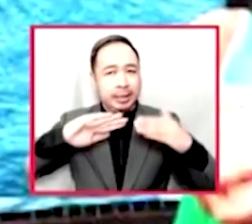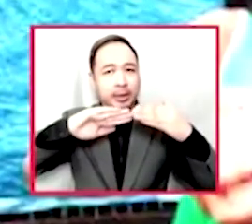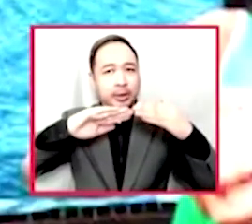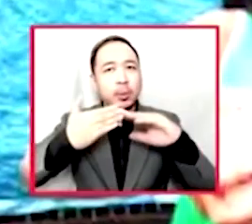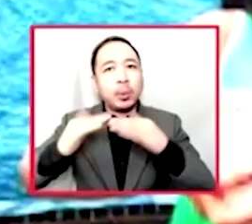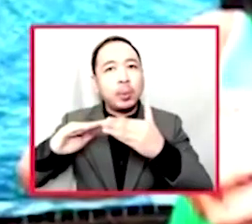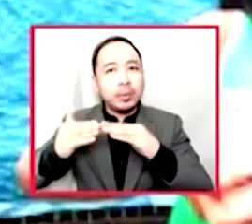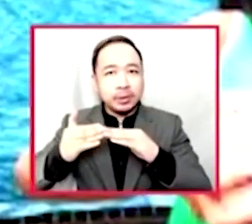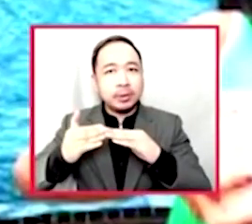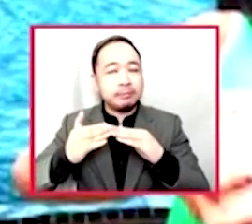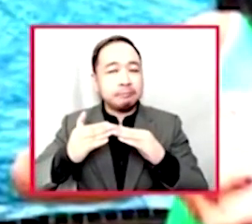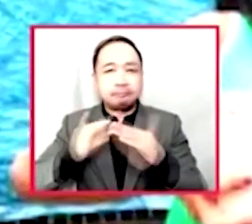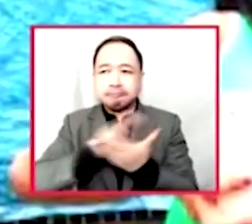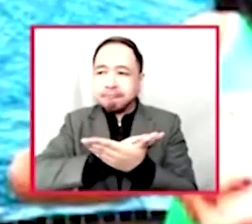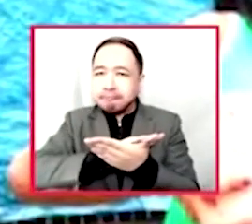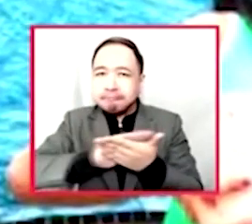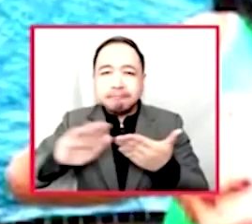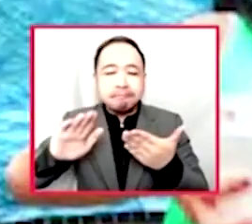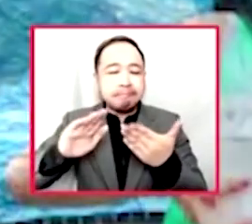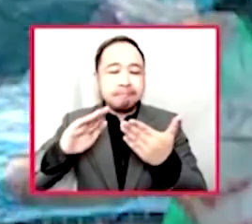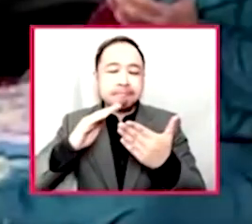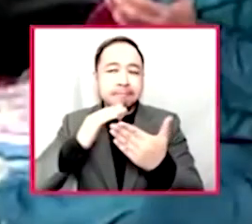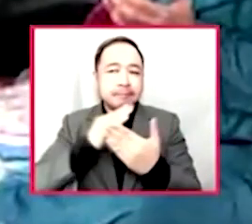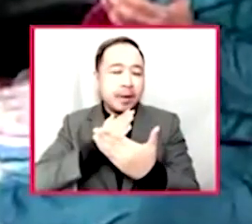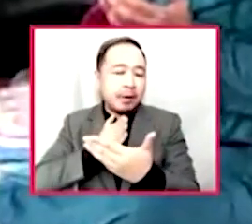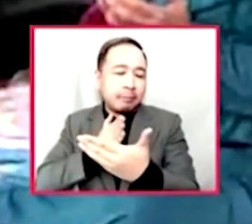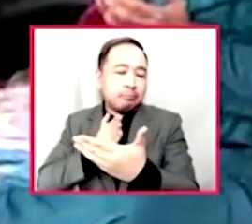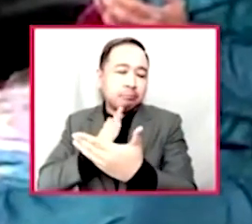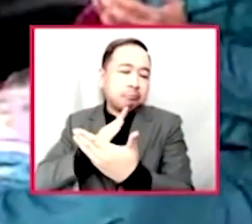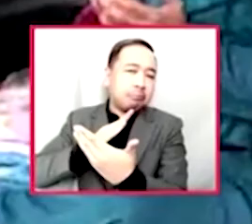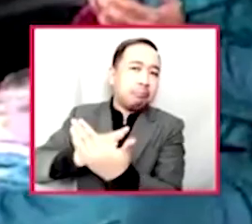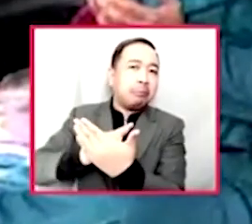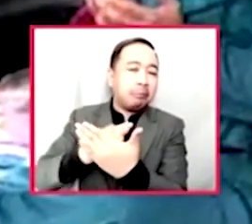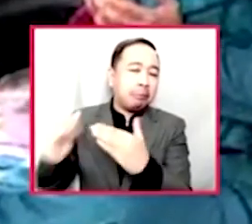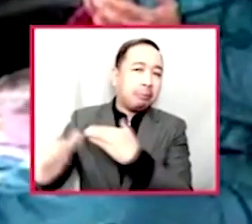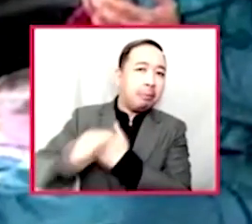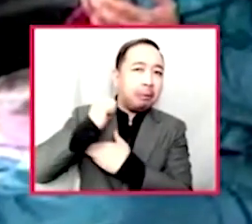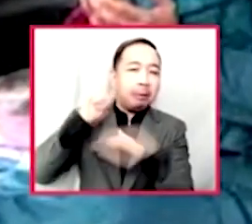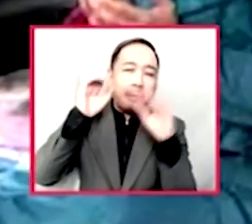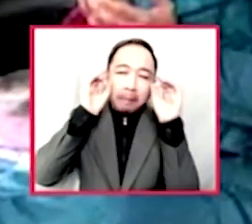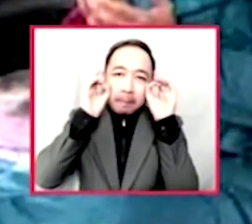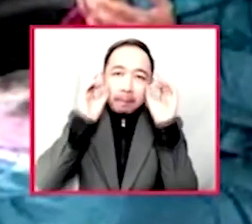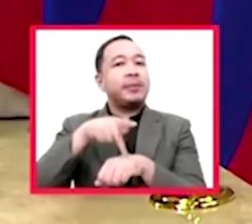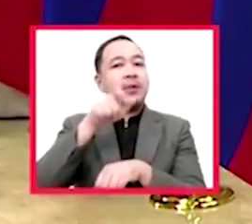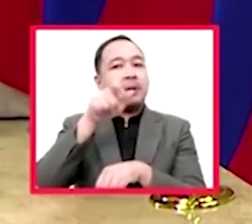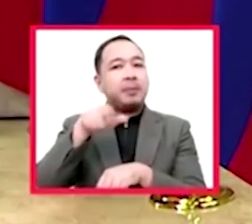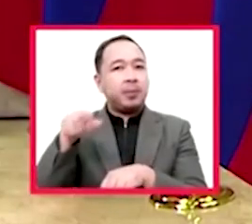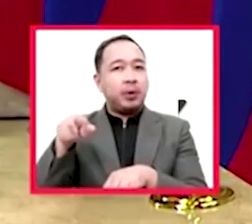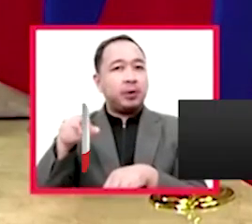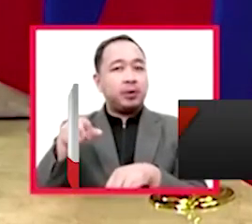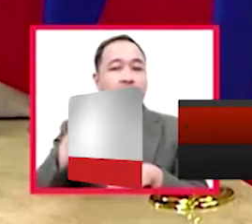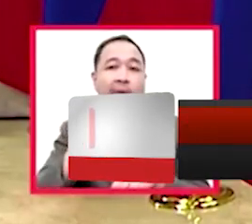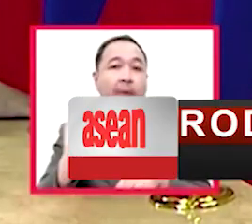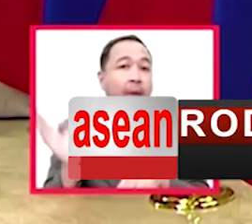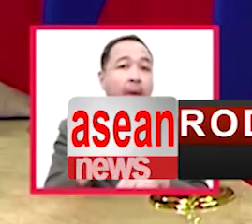than 6,100 suspected drug dealers and users have been killed since he took office in June 2016. We